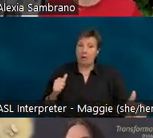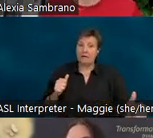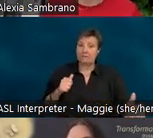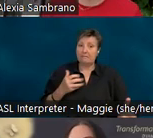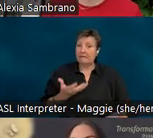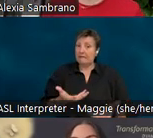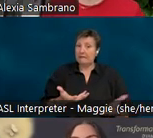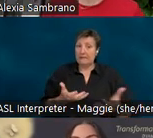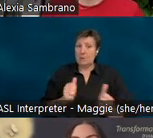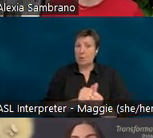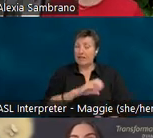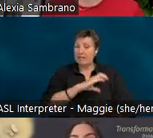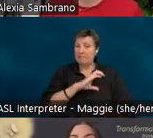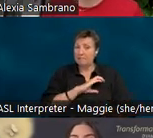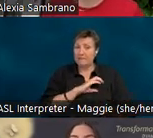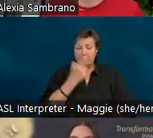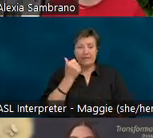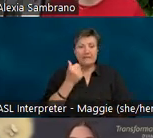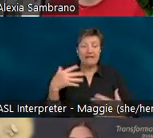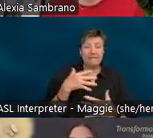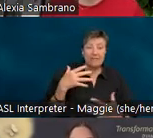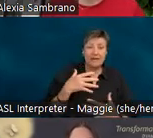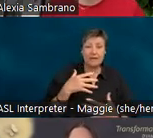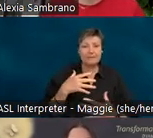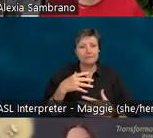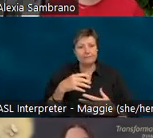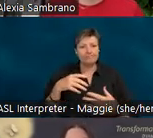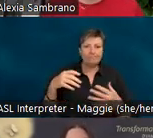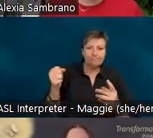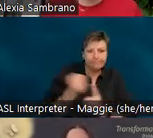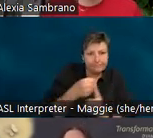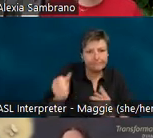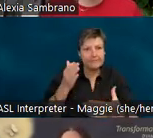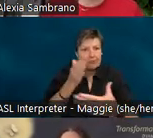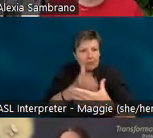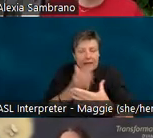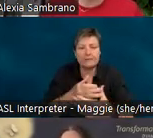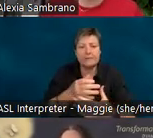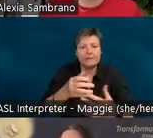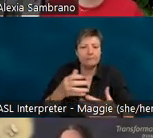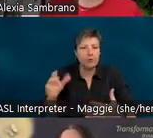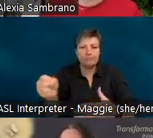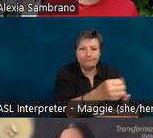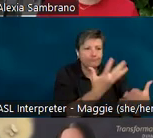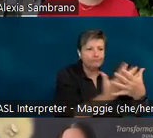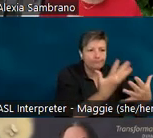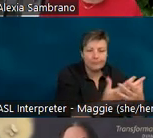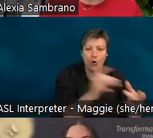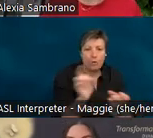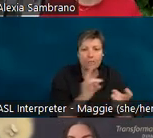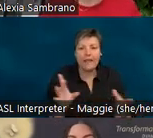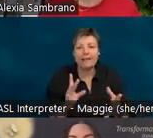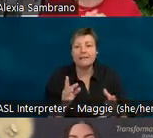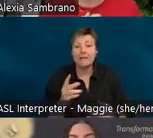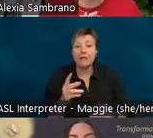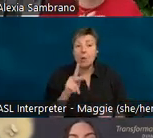fear harassment, intimidation, incarceration, or violence. So among trans folks who interacted with police in the past year, and like I said,